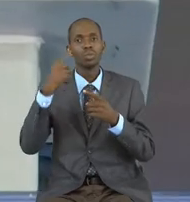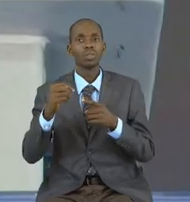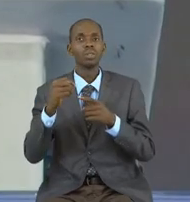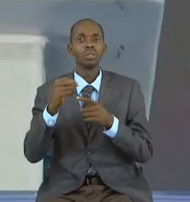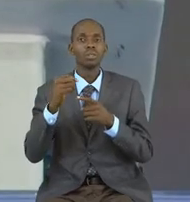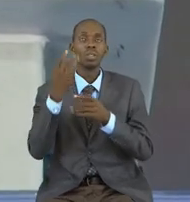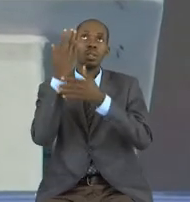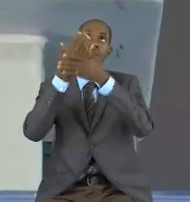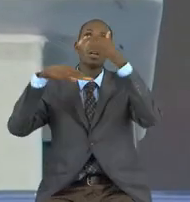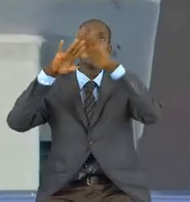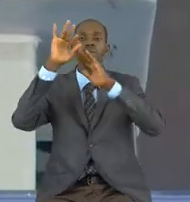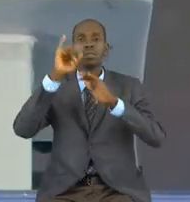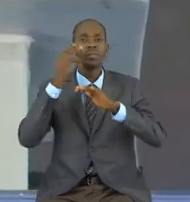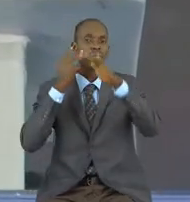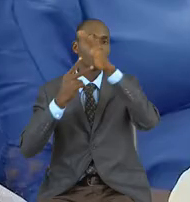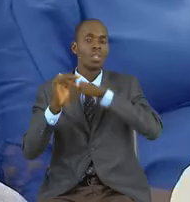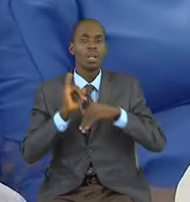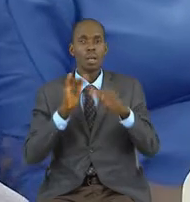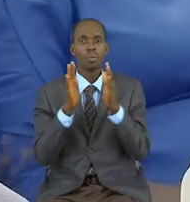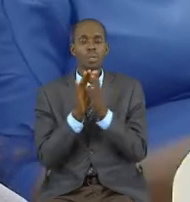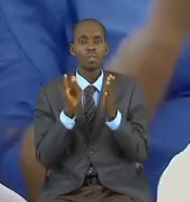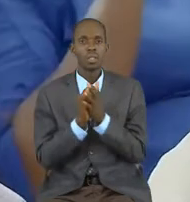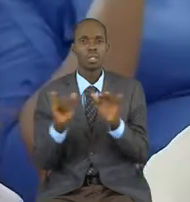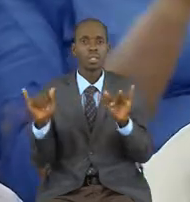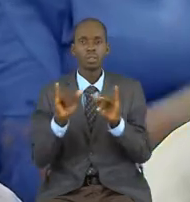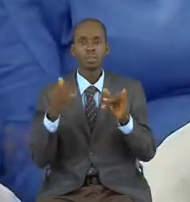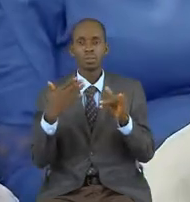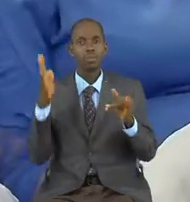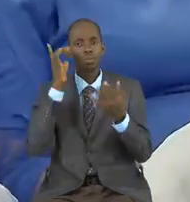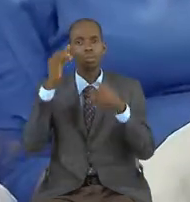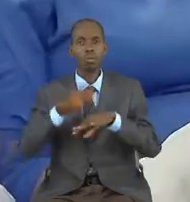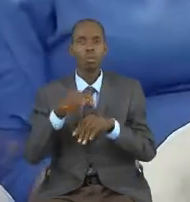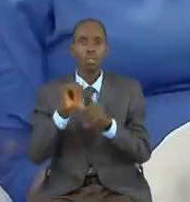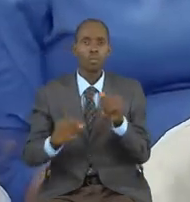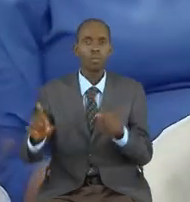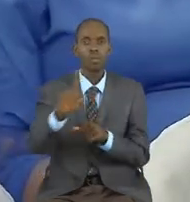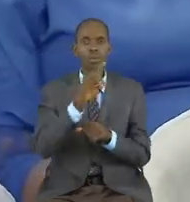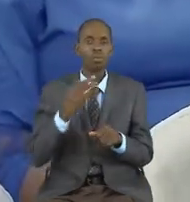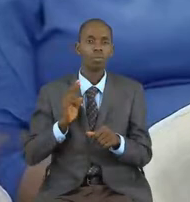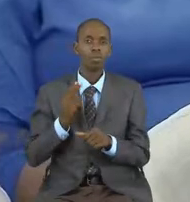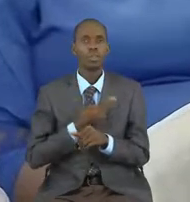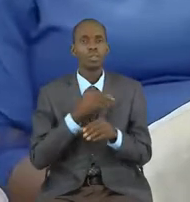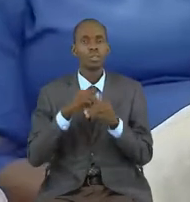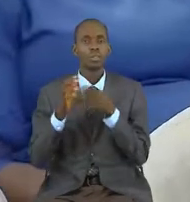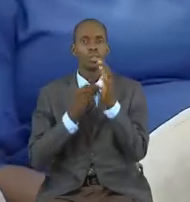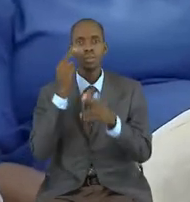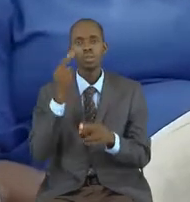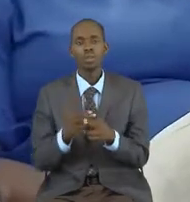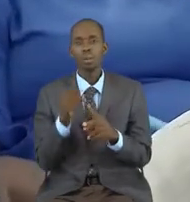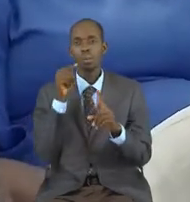come to every one of us in Jesus' name. Amen. We're looking at number 3 now. Point number